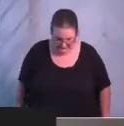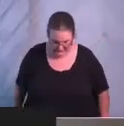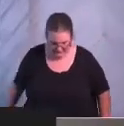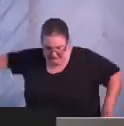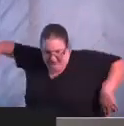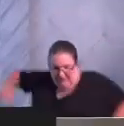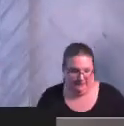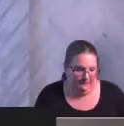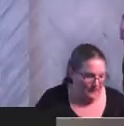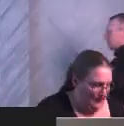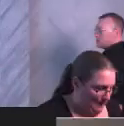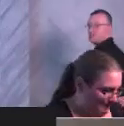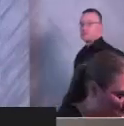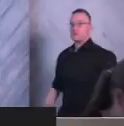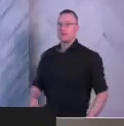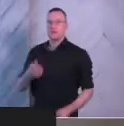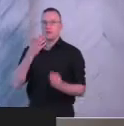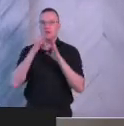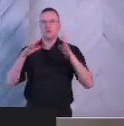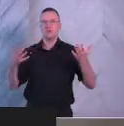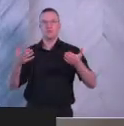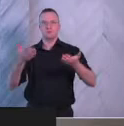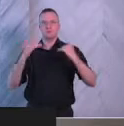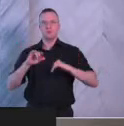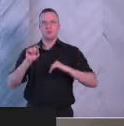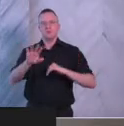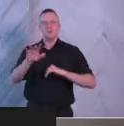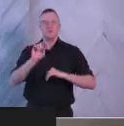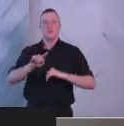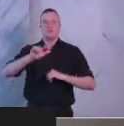Thank you very much. And the next question, or sorry, this question to